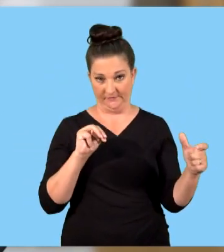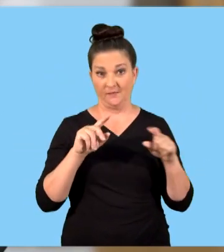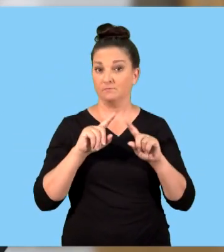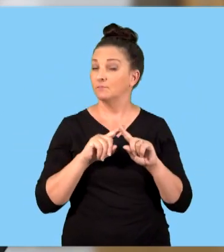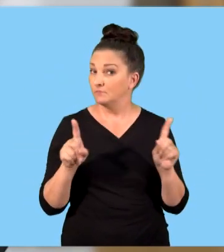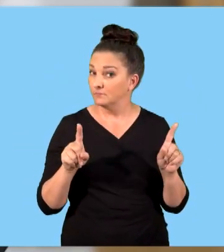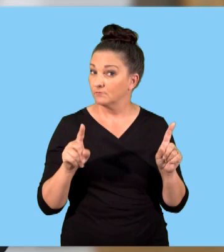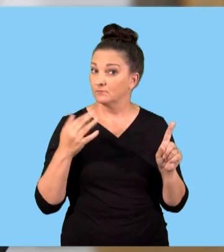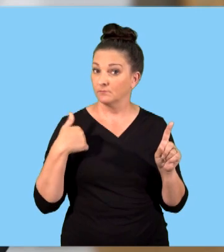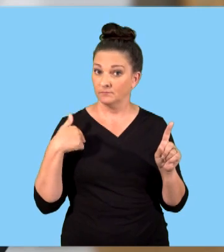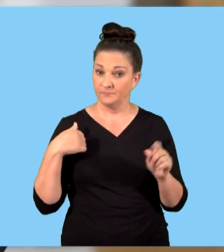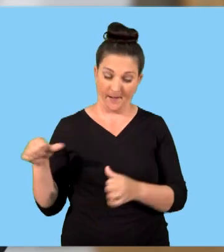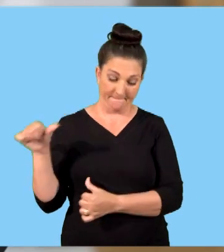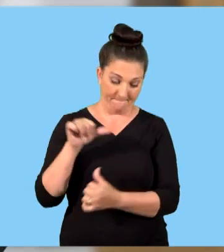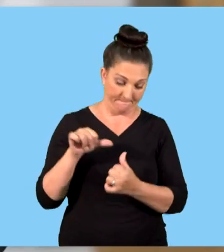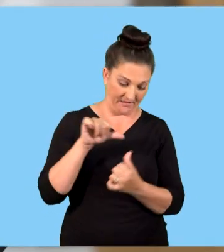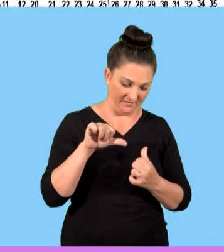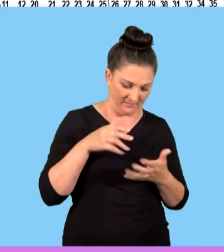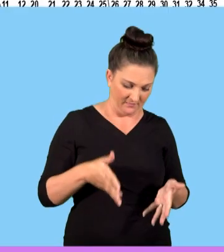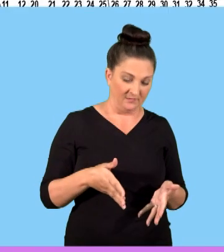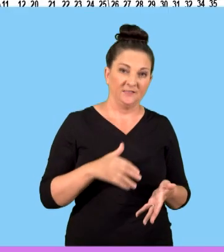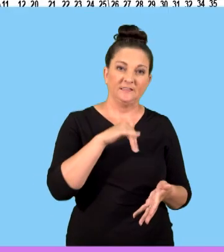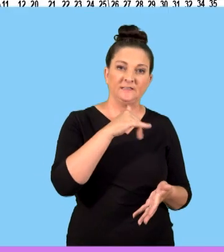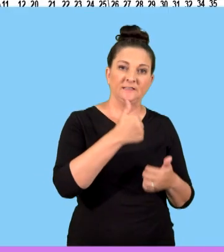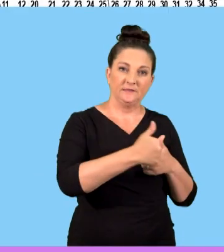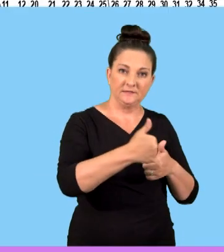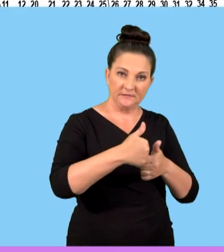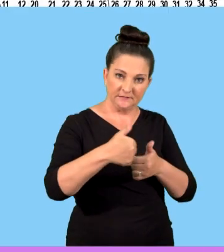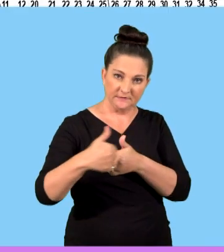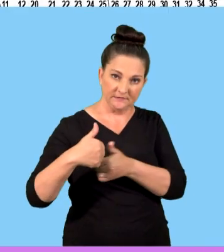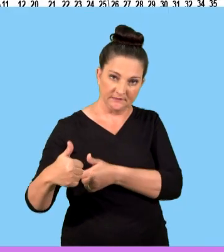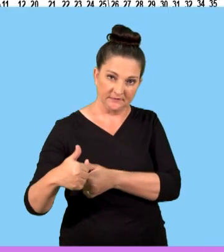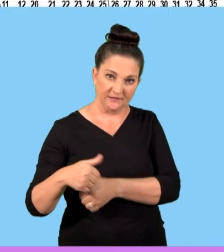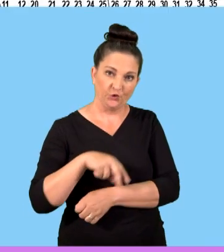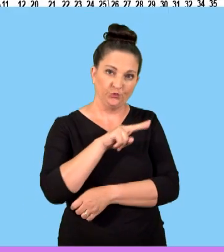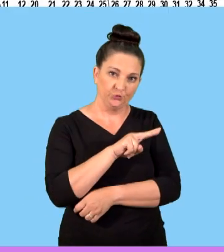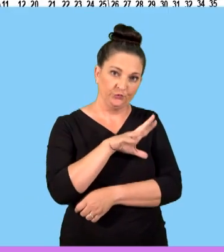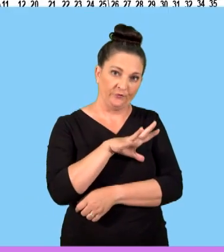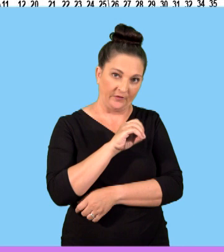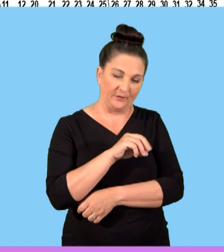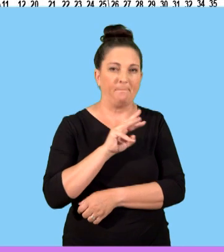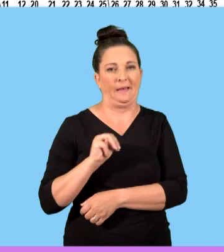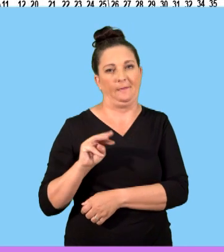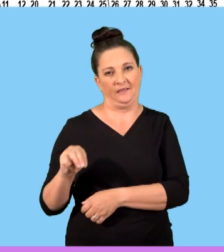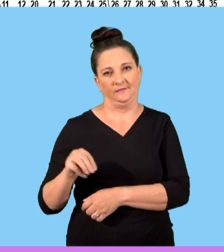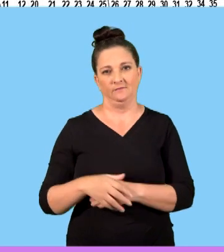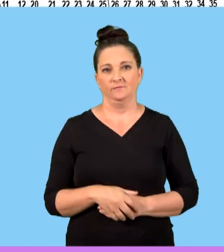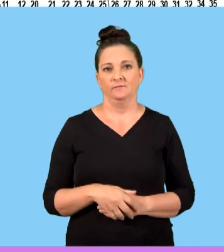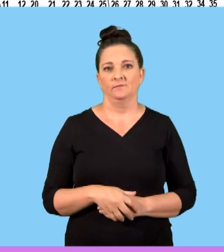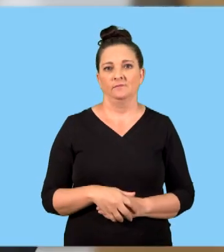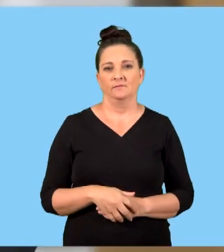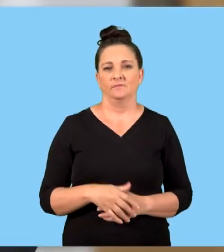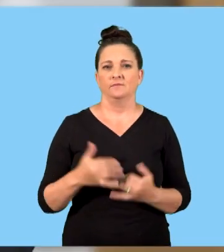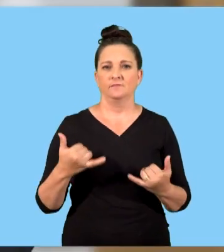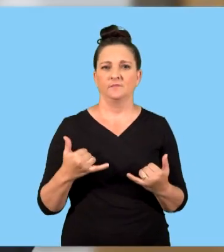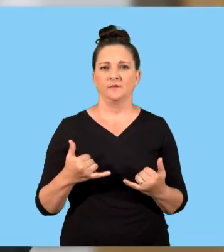as given here. But when I go to my seating plan, right, it is actually 250